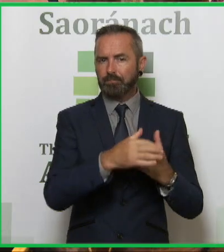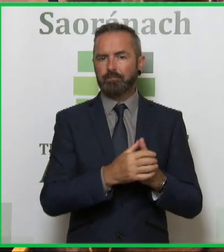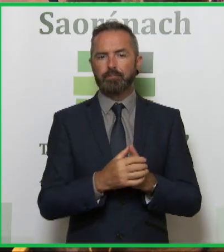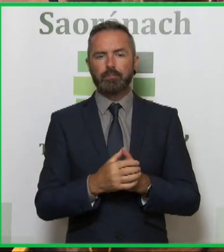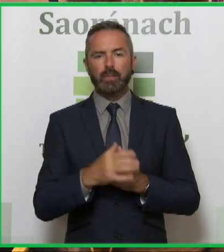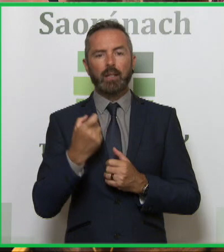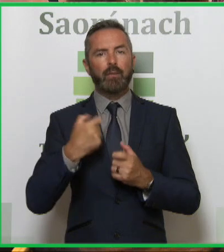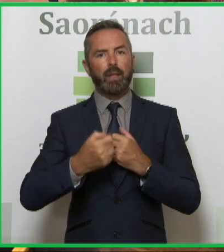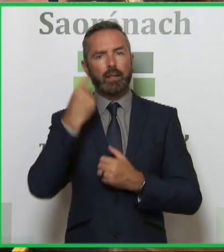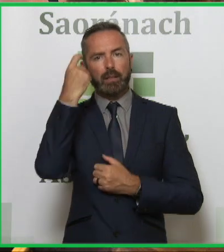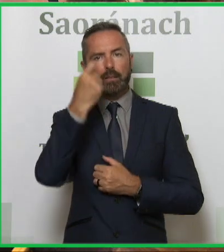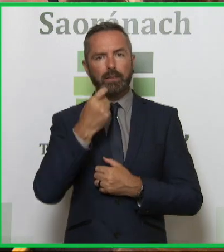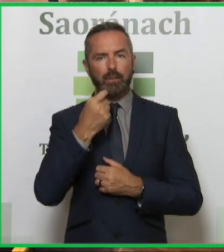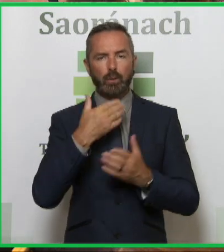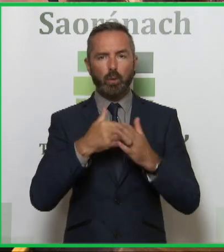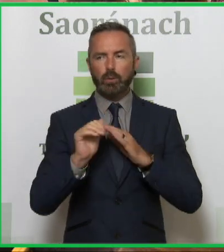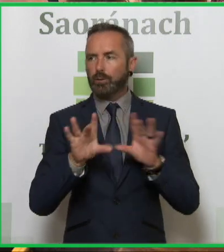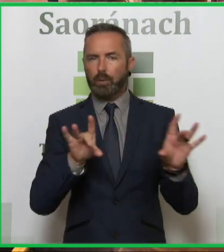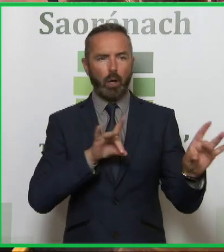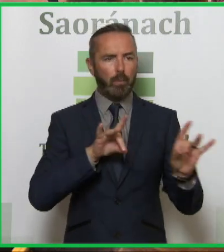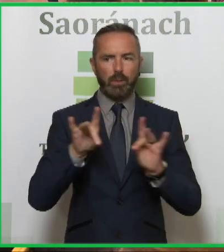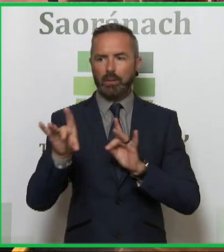then consider a range of options for